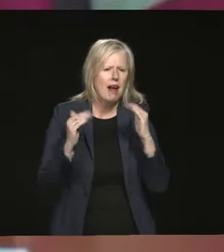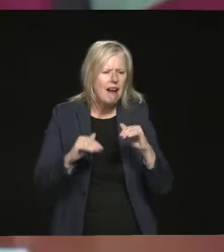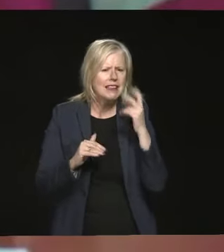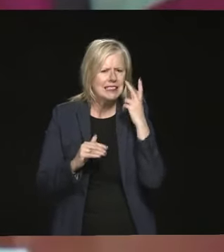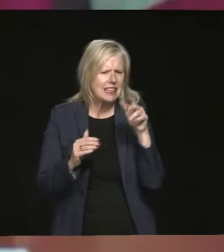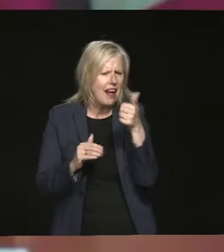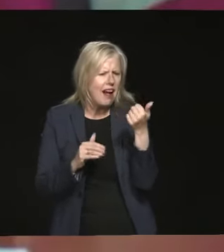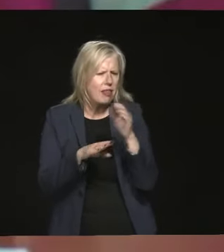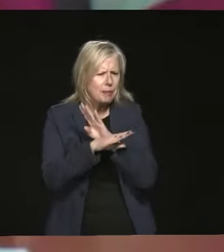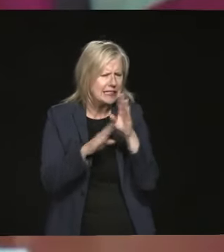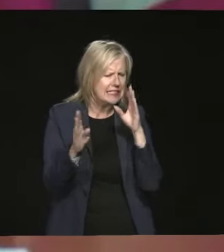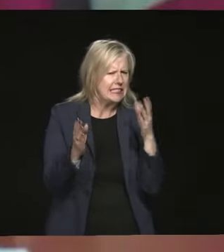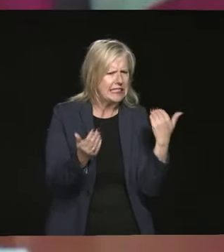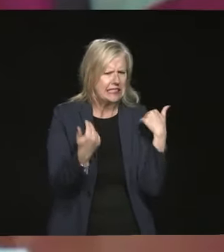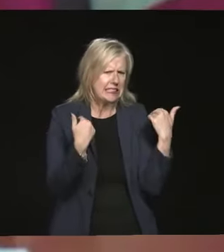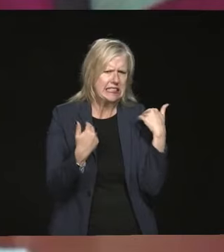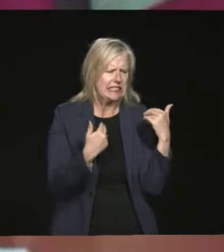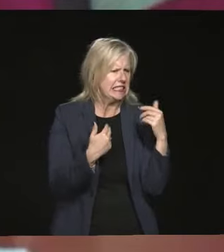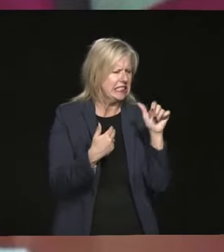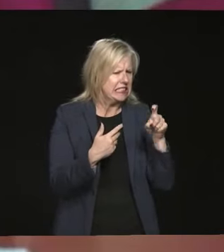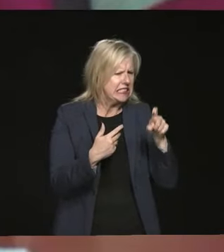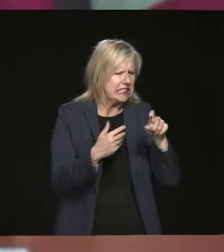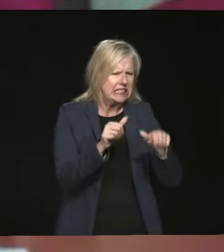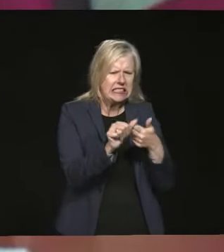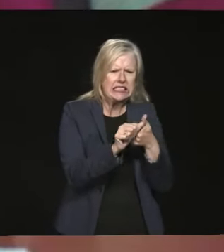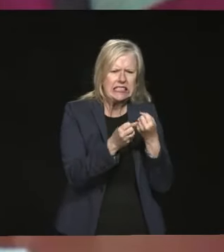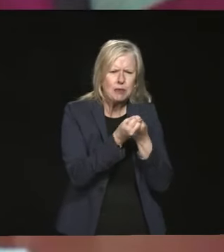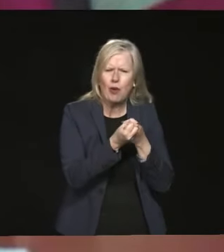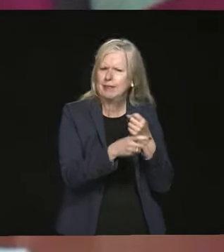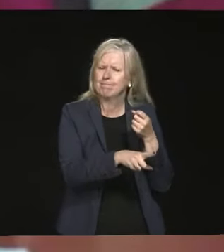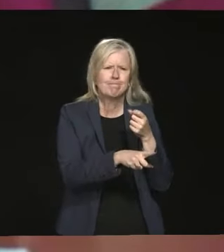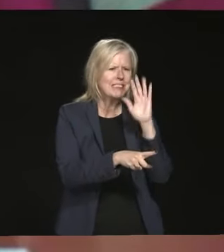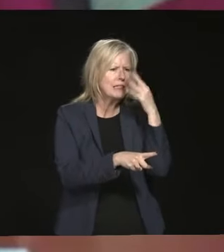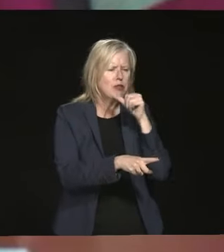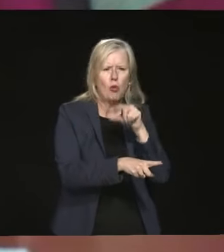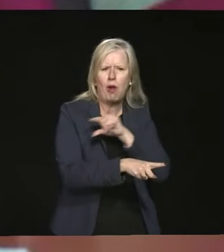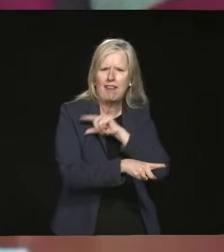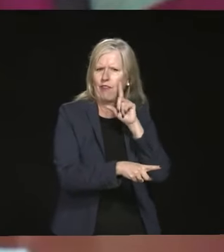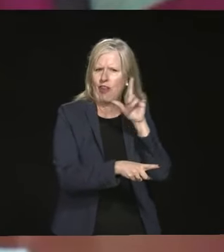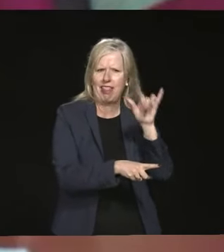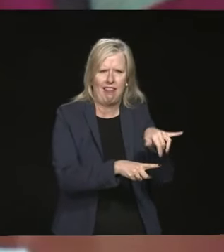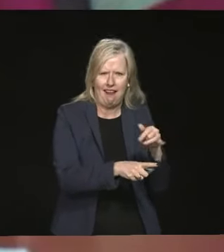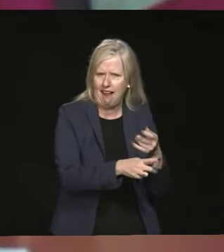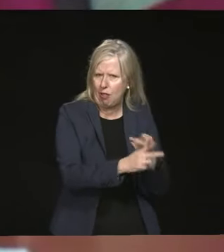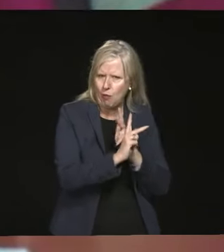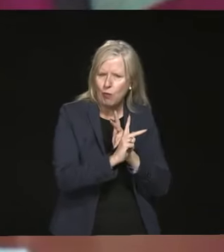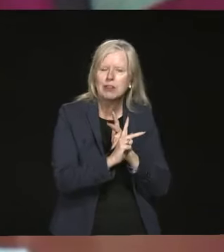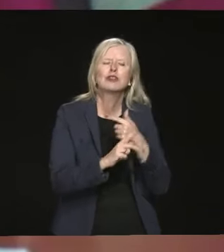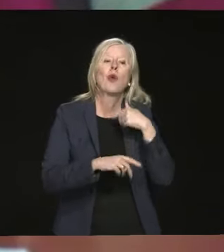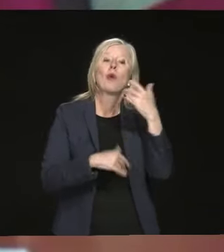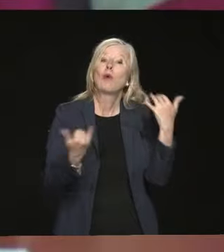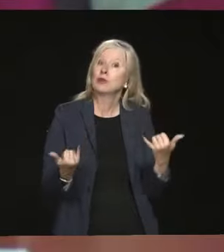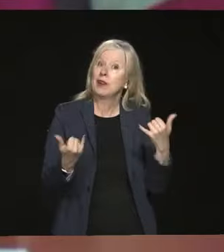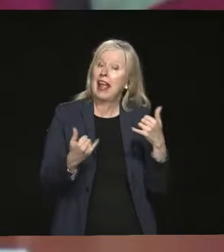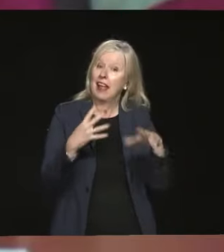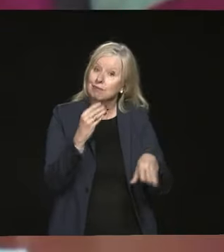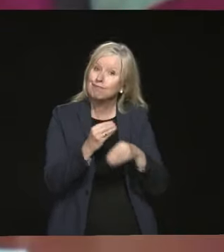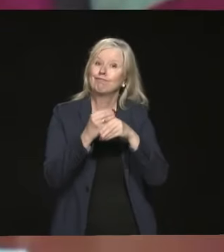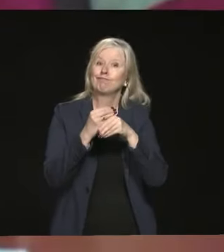need support, but who didn't qualify for these loans. So today, we're announcing that we're expanding the